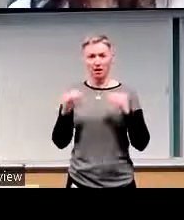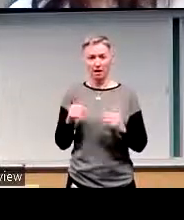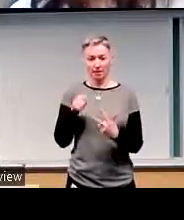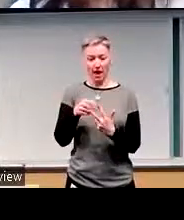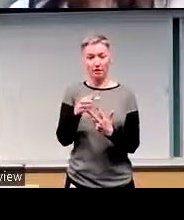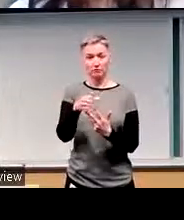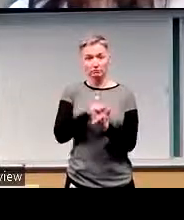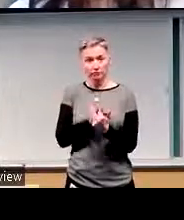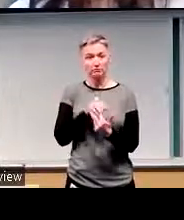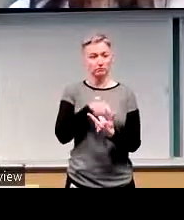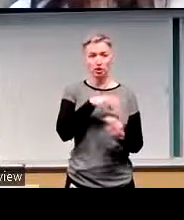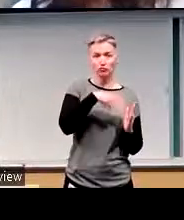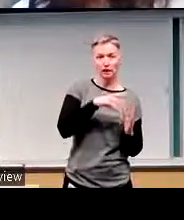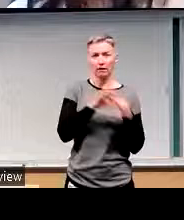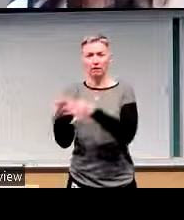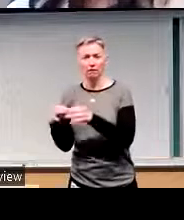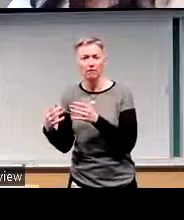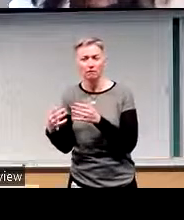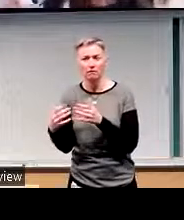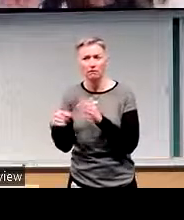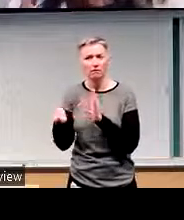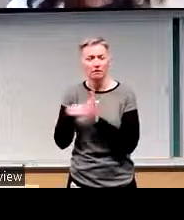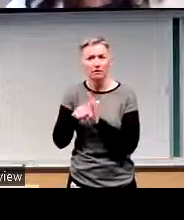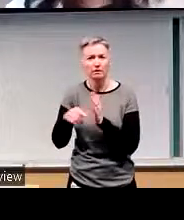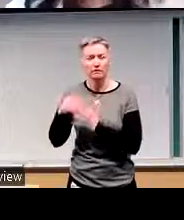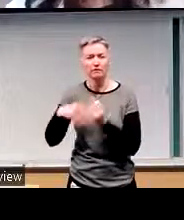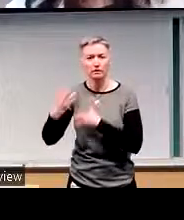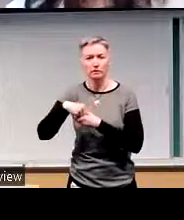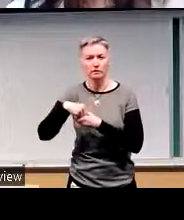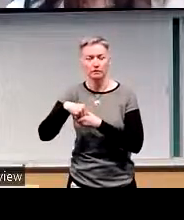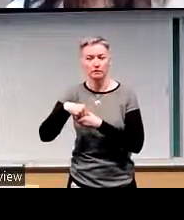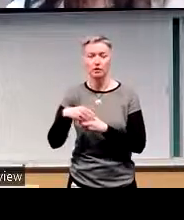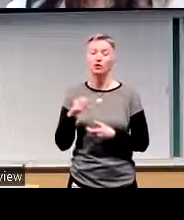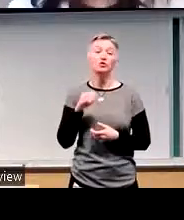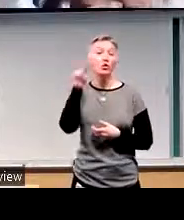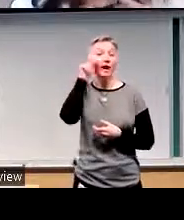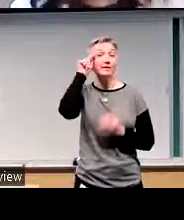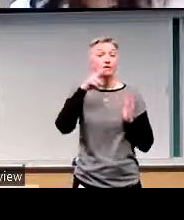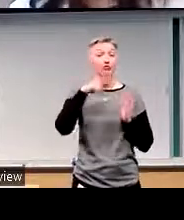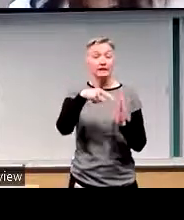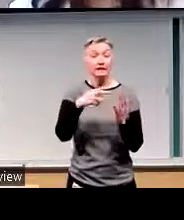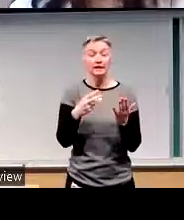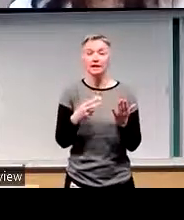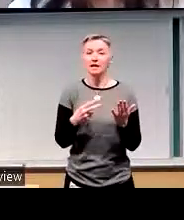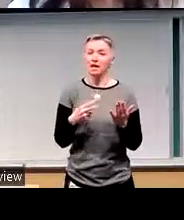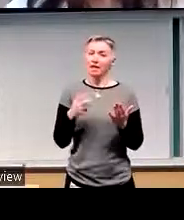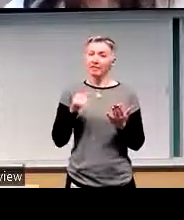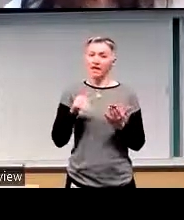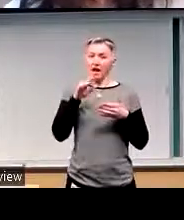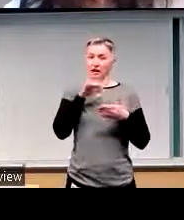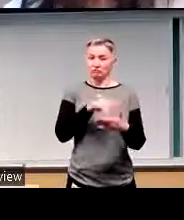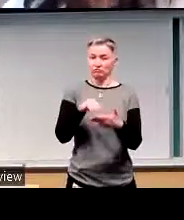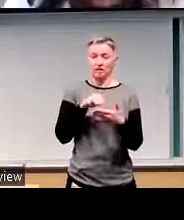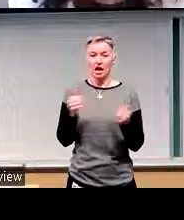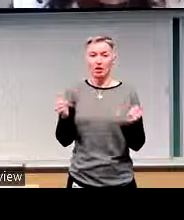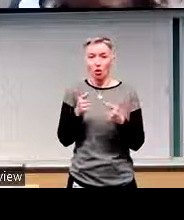social engagement in adolescence in this model is carried out entirely through